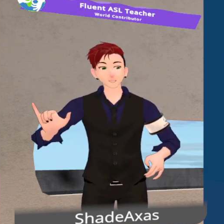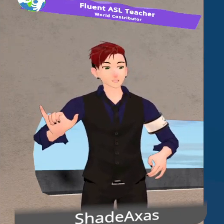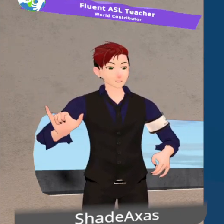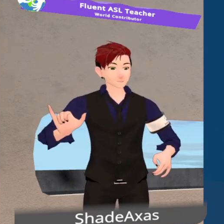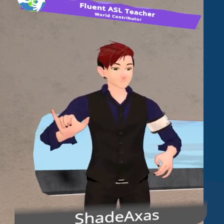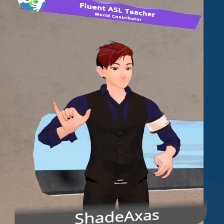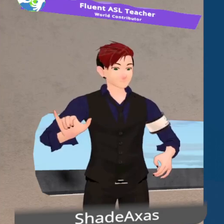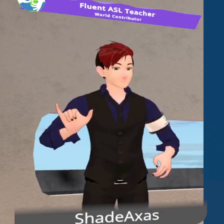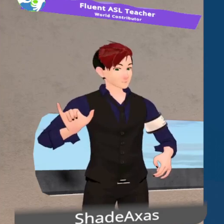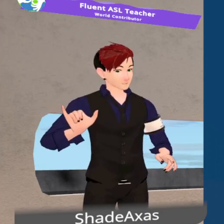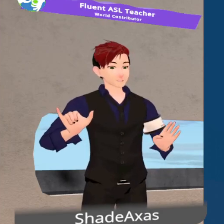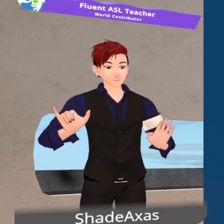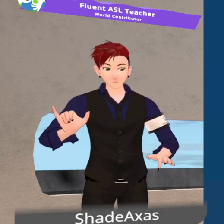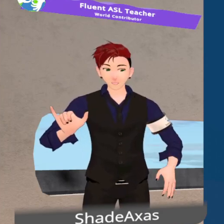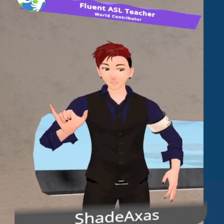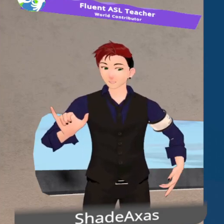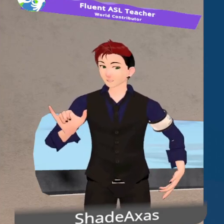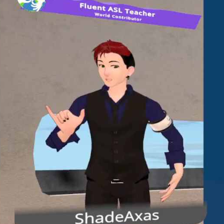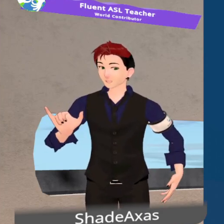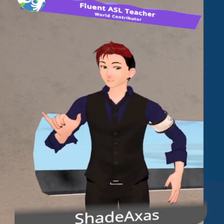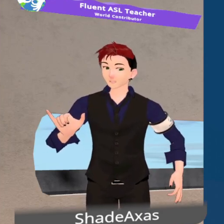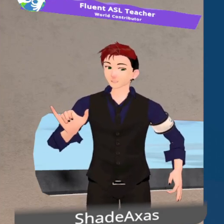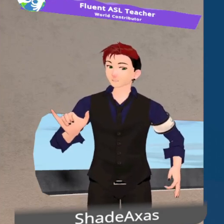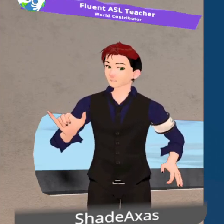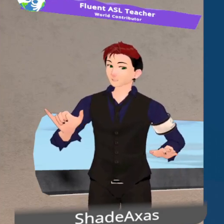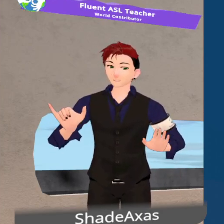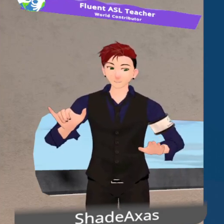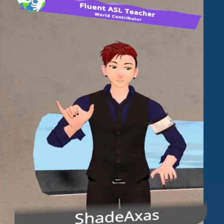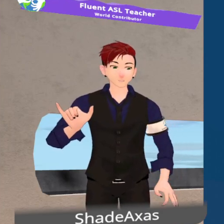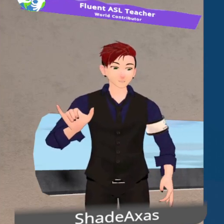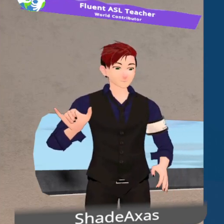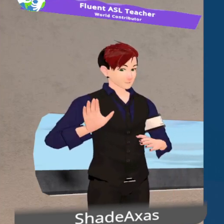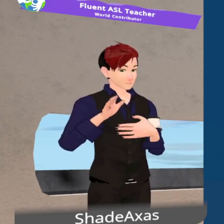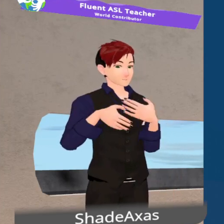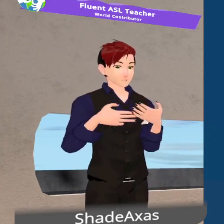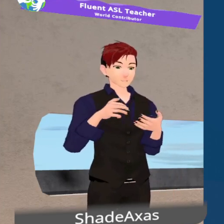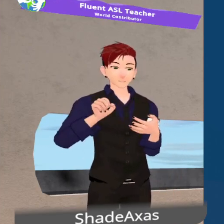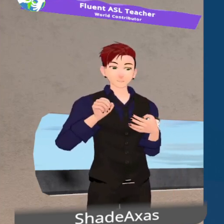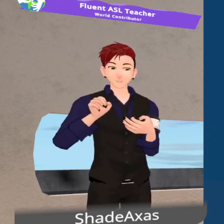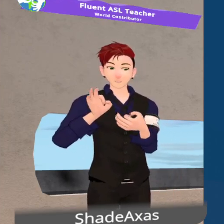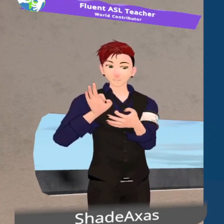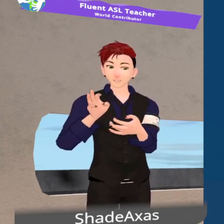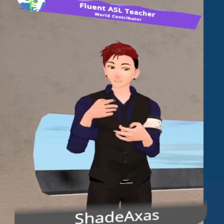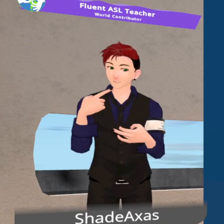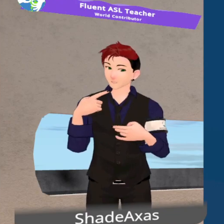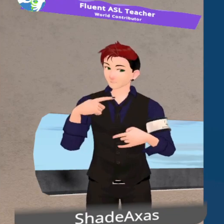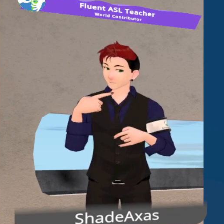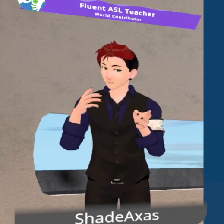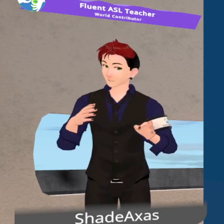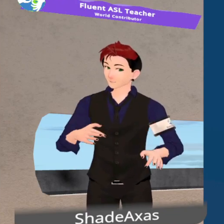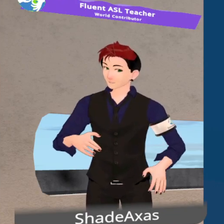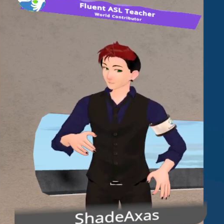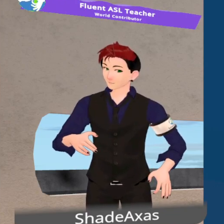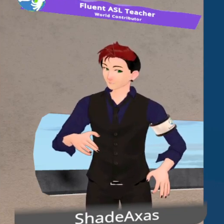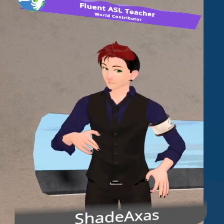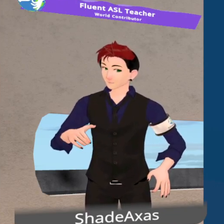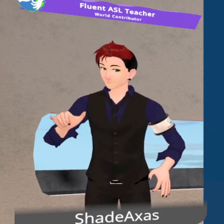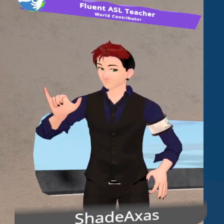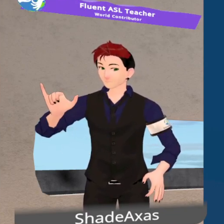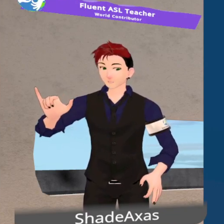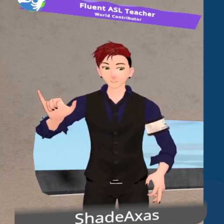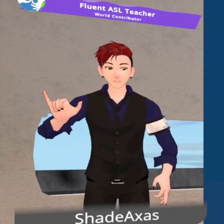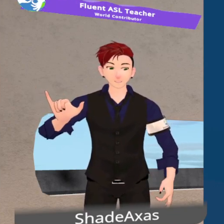up and down. This means, oh yeah, I get it. Okay. It's all of those like things you'd say to a hearing